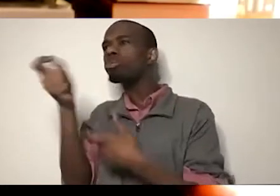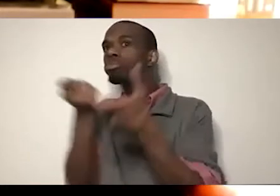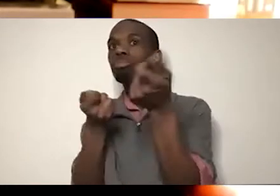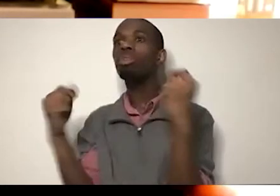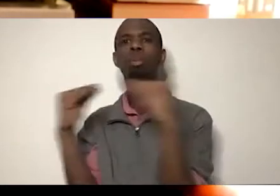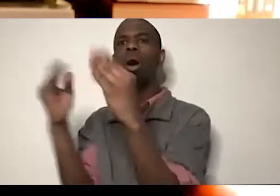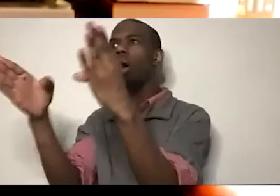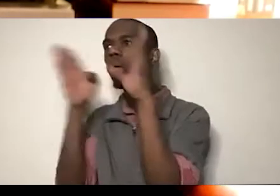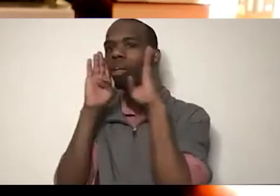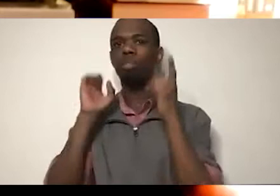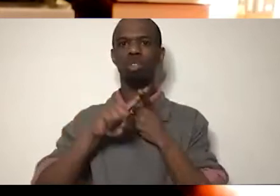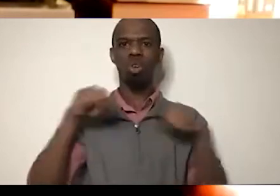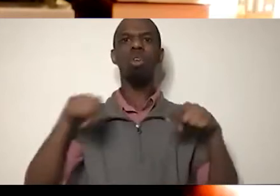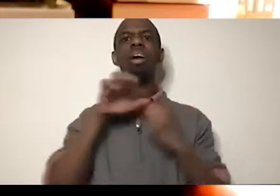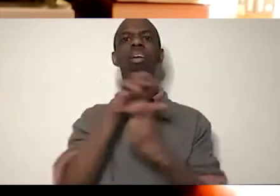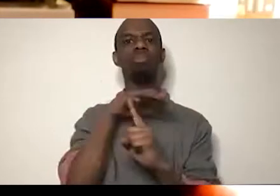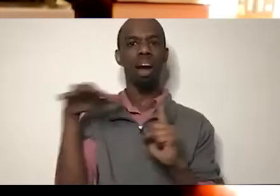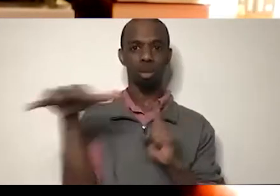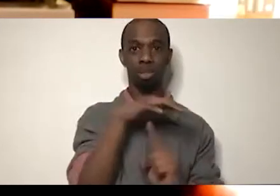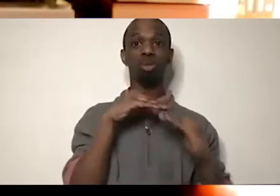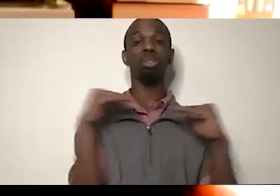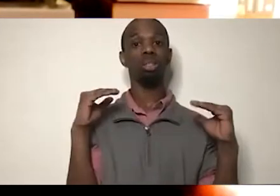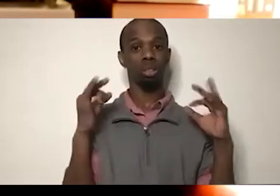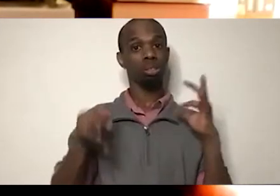the country, and to really raise that perspective